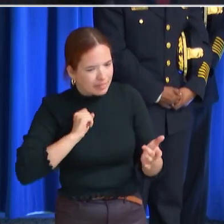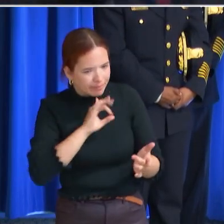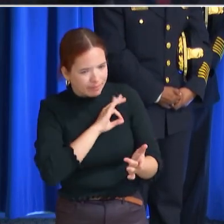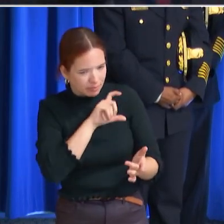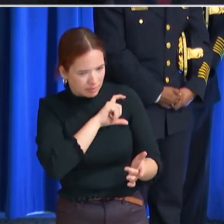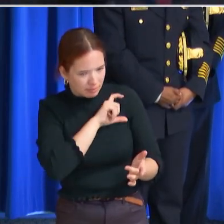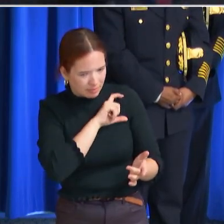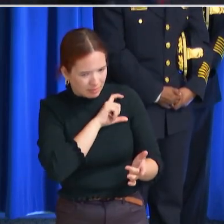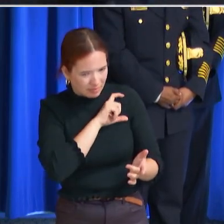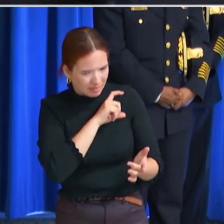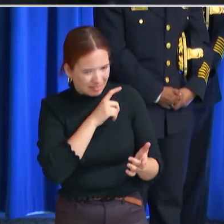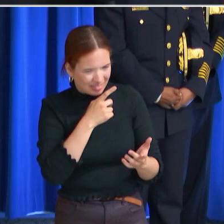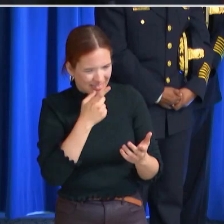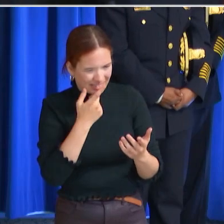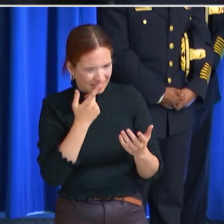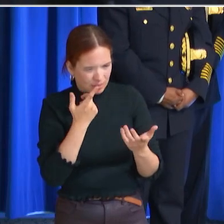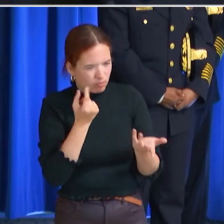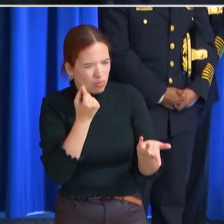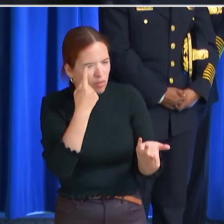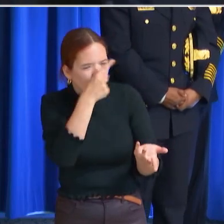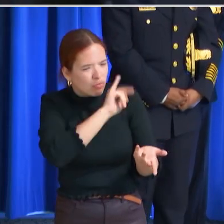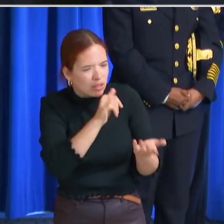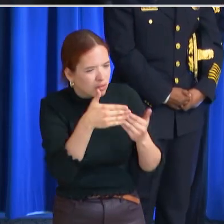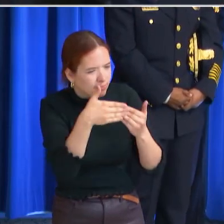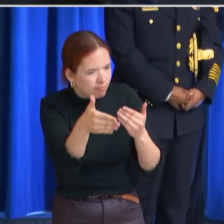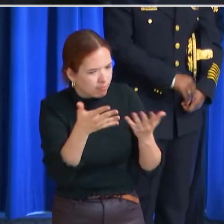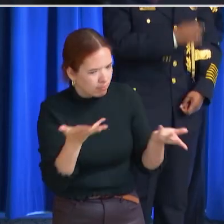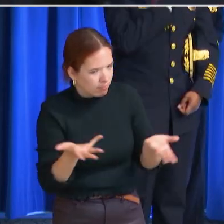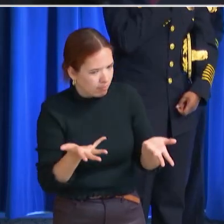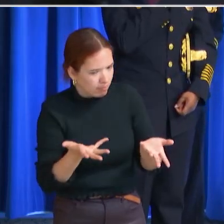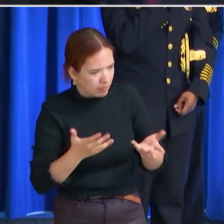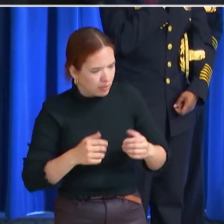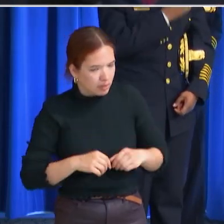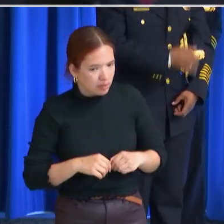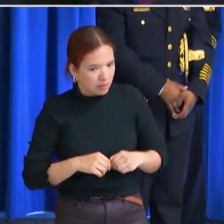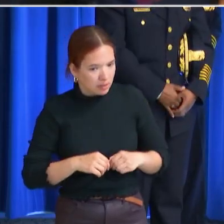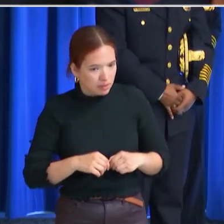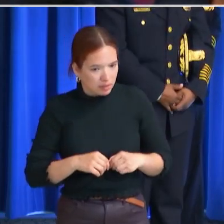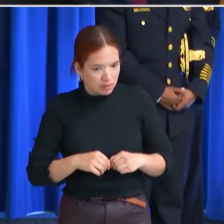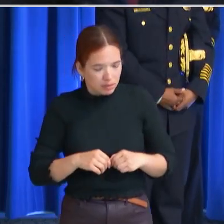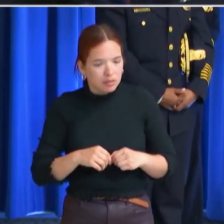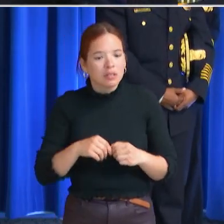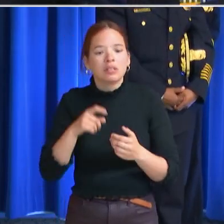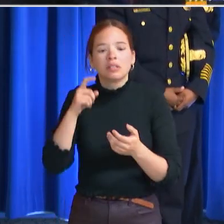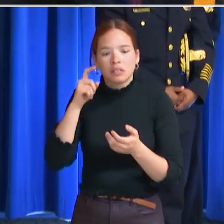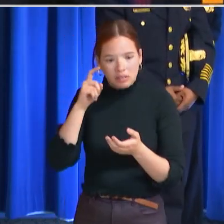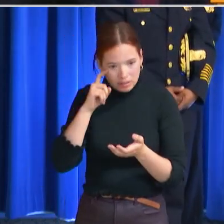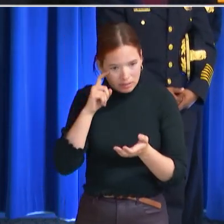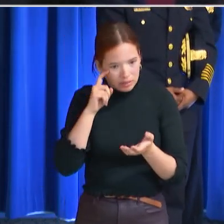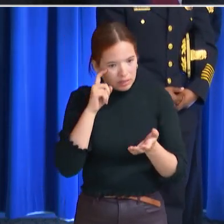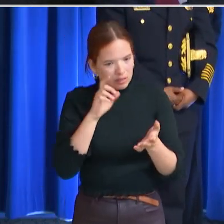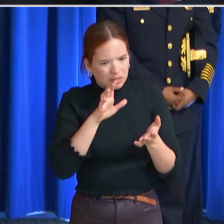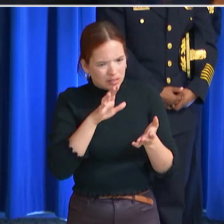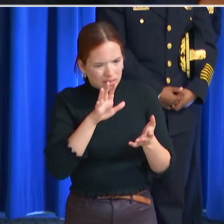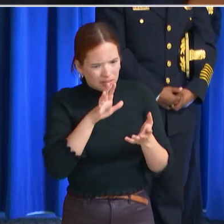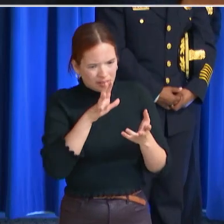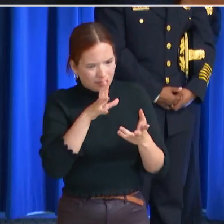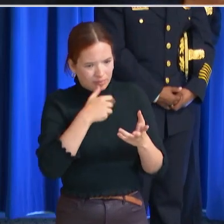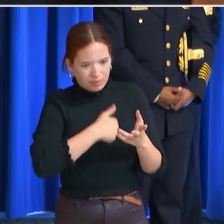for? So we've identified, we look at data, and as we look, excuse me, I'm dealing with some allergy stuff, but